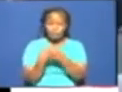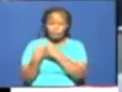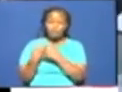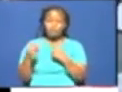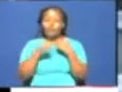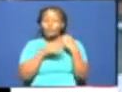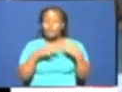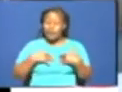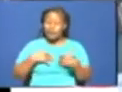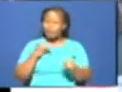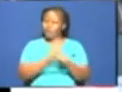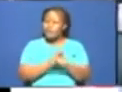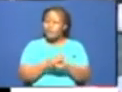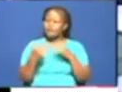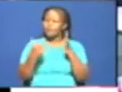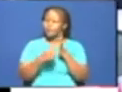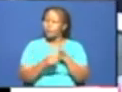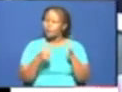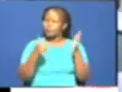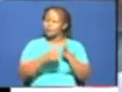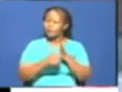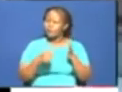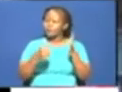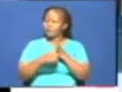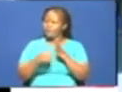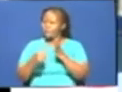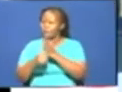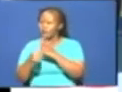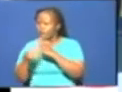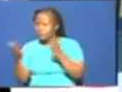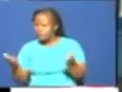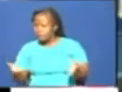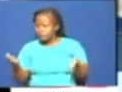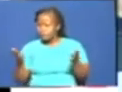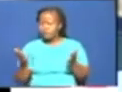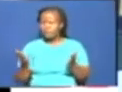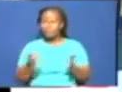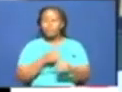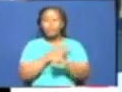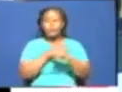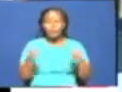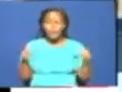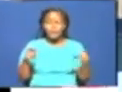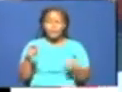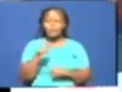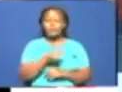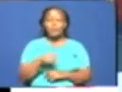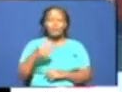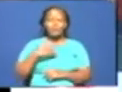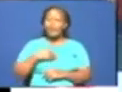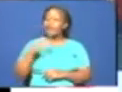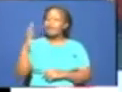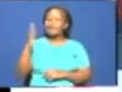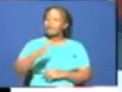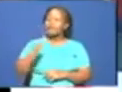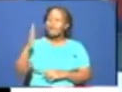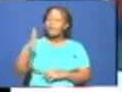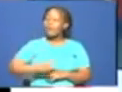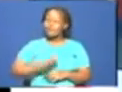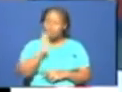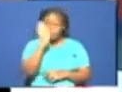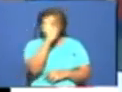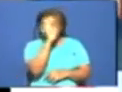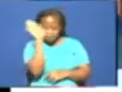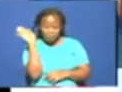downs, advances and retreats, but we have never lost our direction.